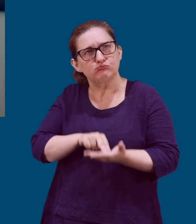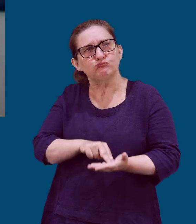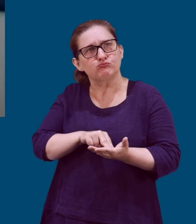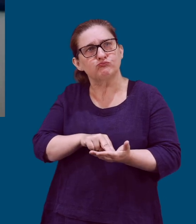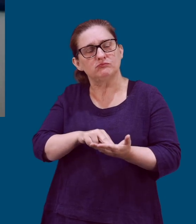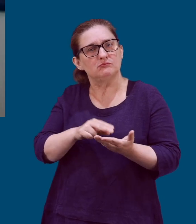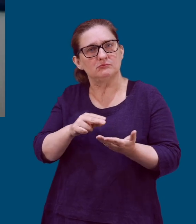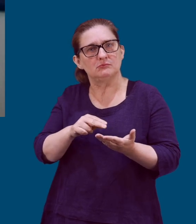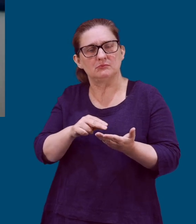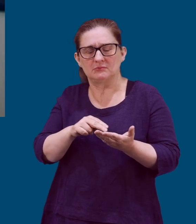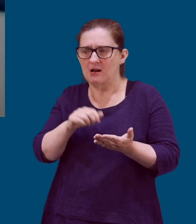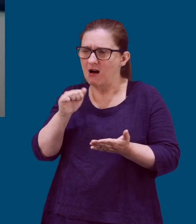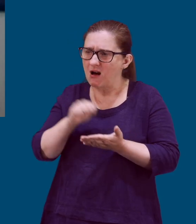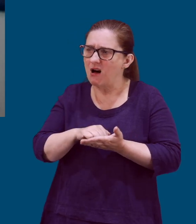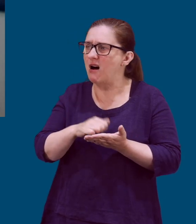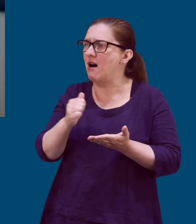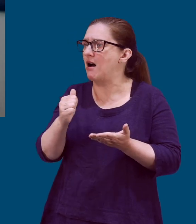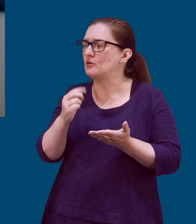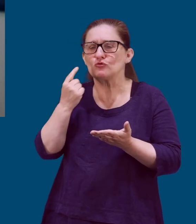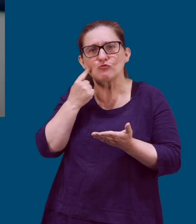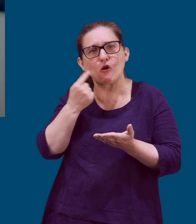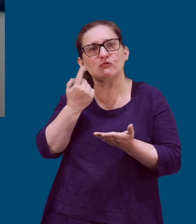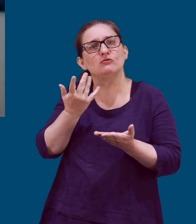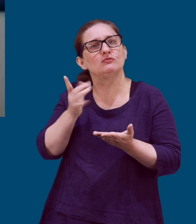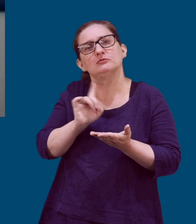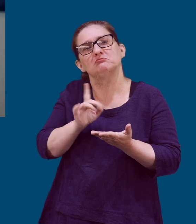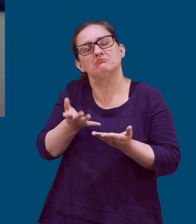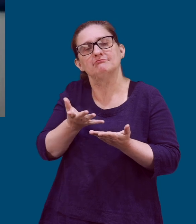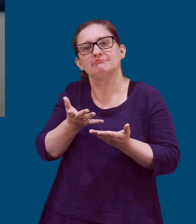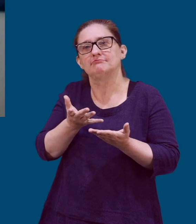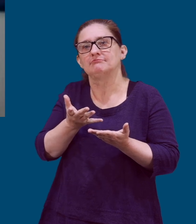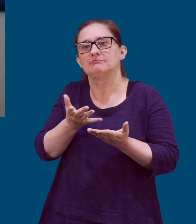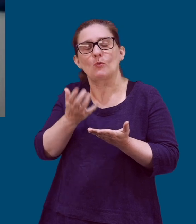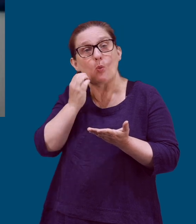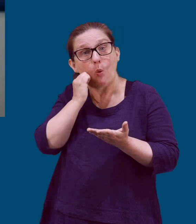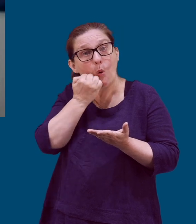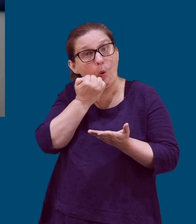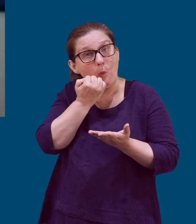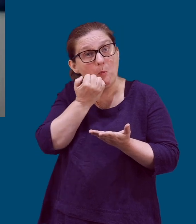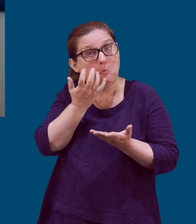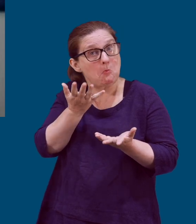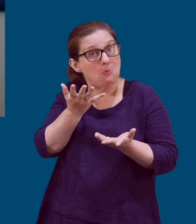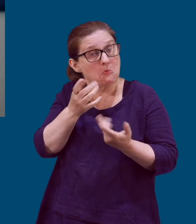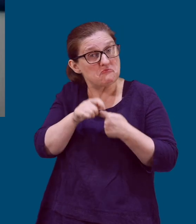yet? Is it hard or is it soft? Is it becoming warm?